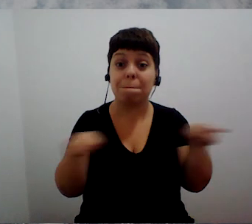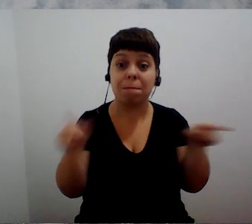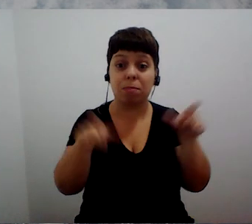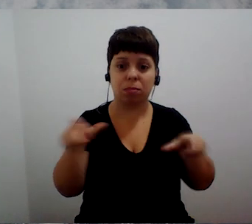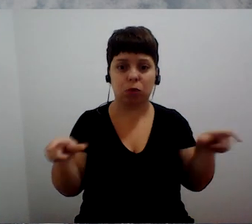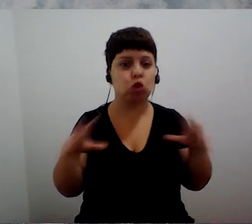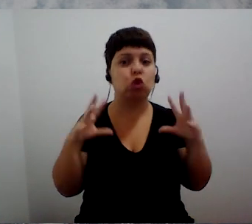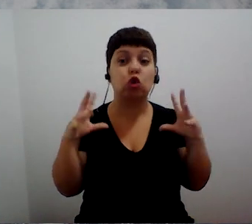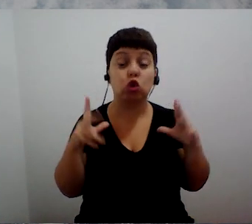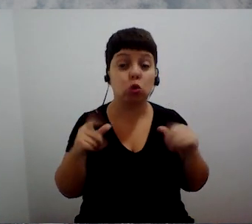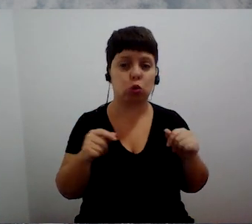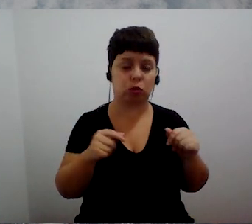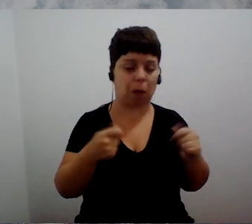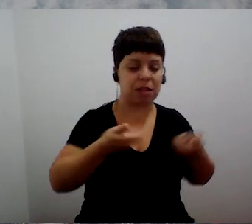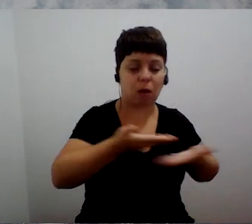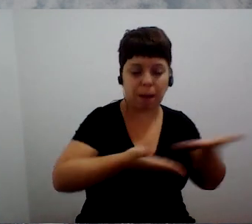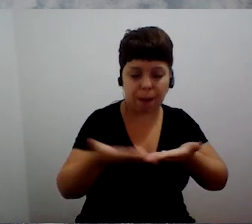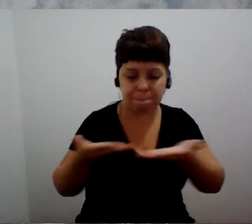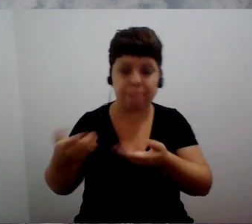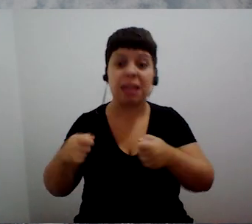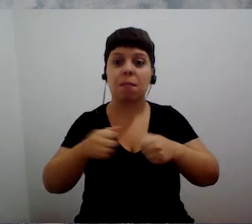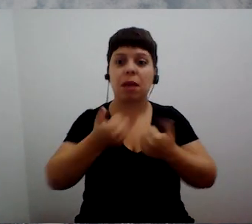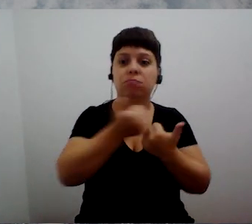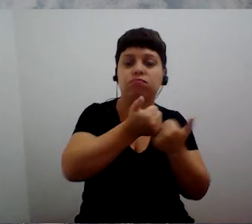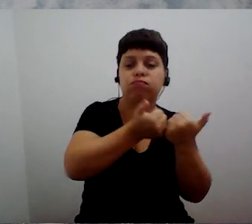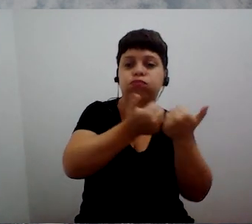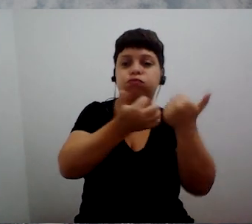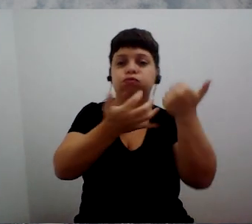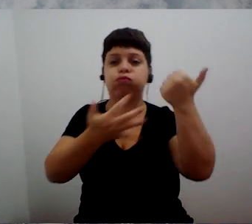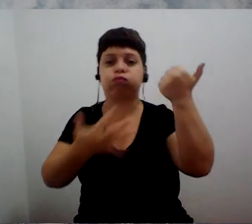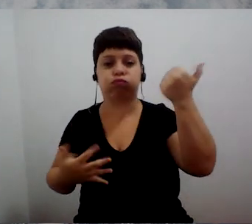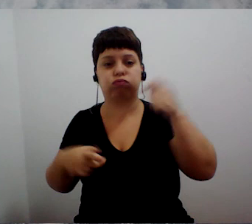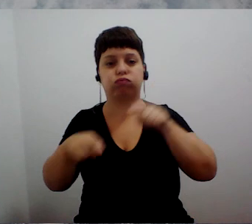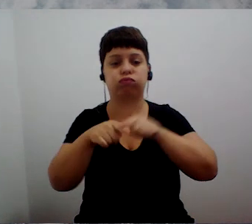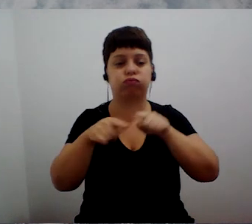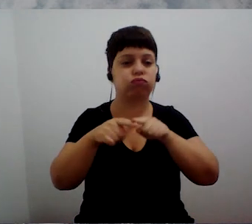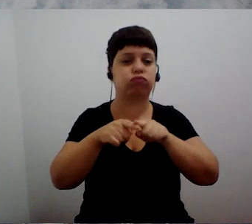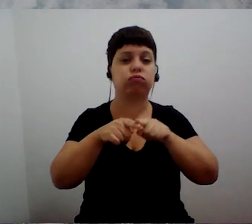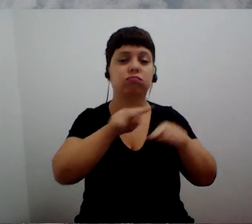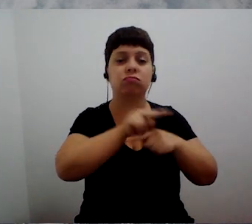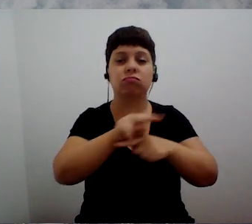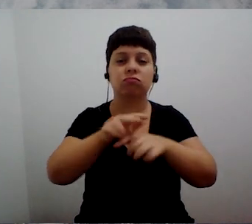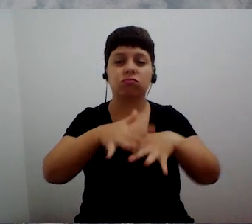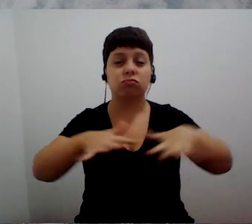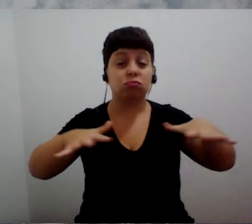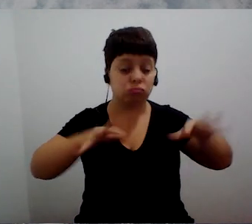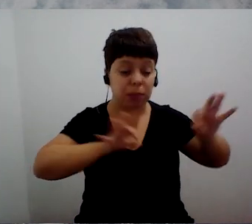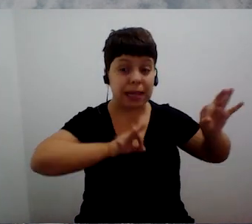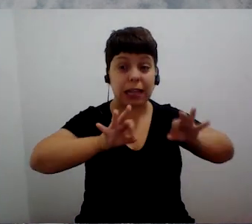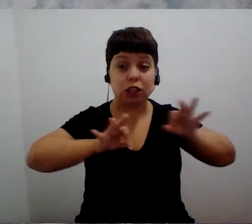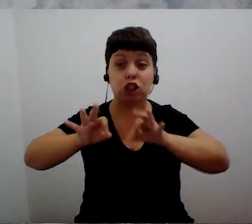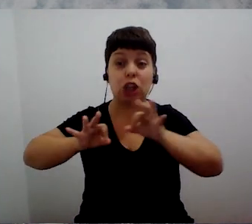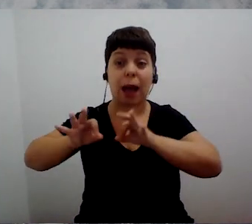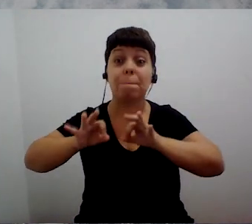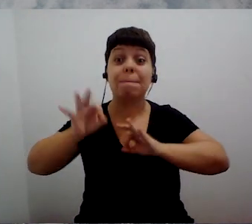as horizontal coordination. And developing ecosystem-based marine spatial planning or sustainable ocean